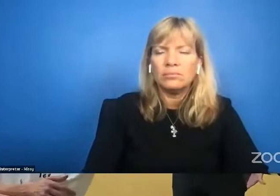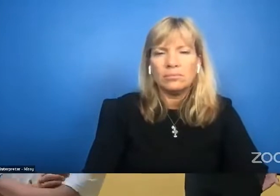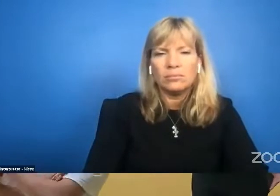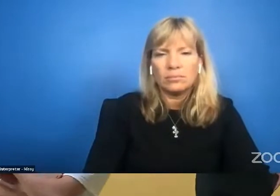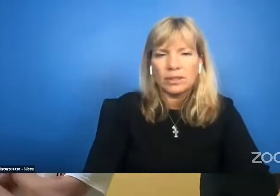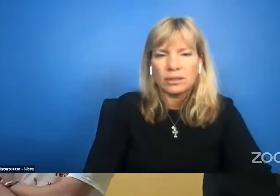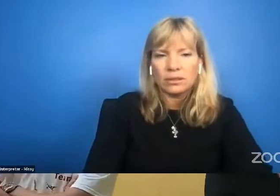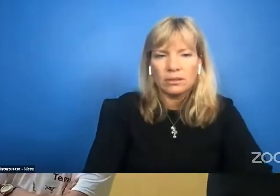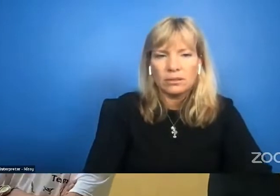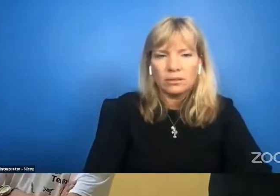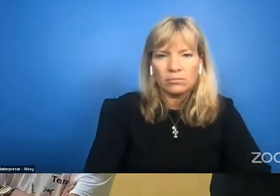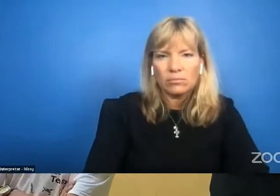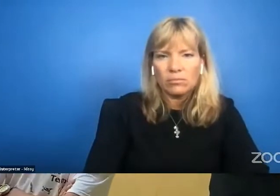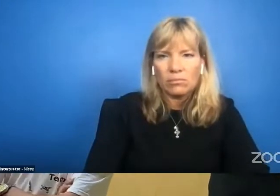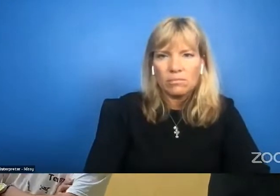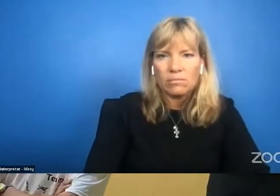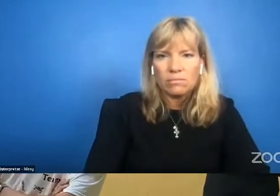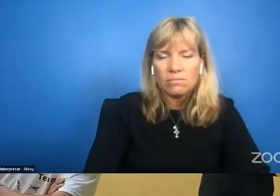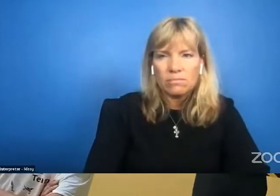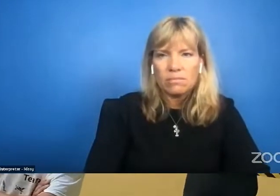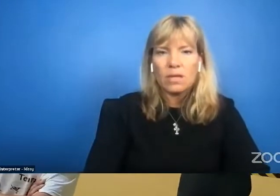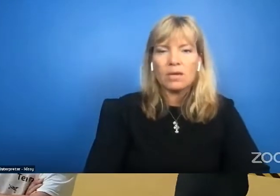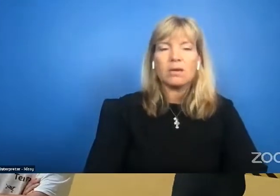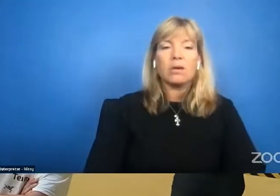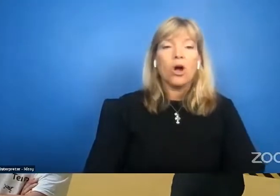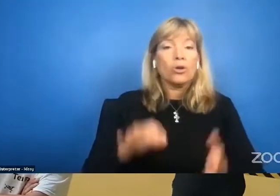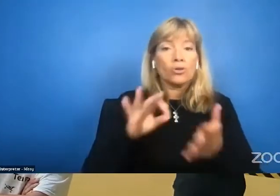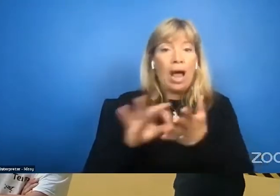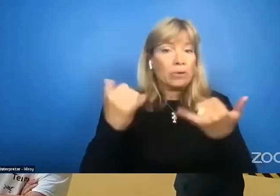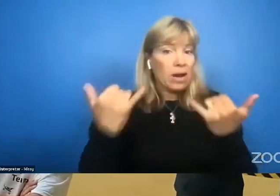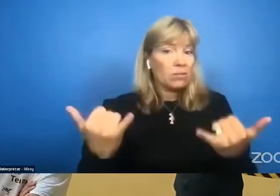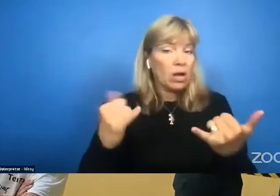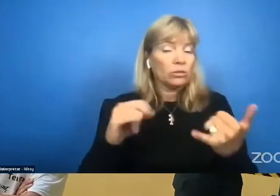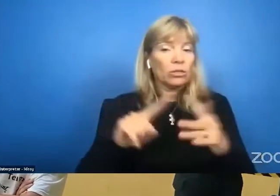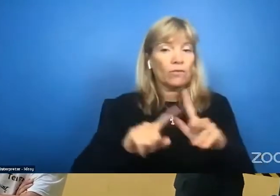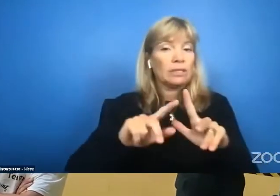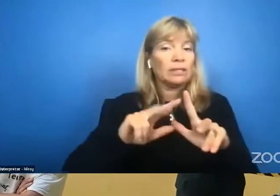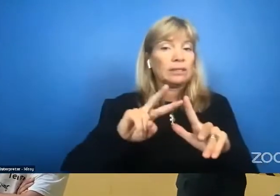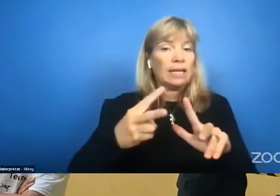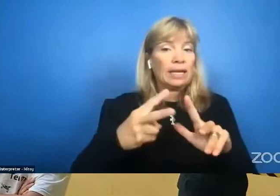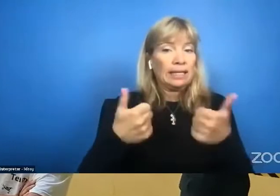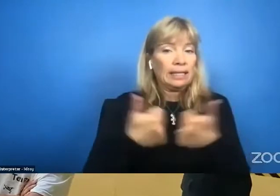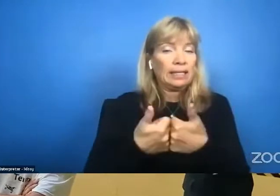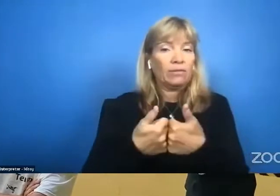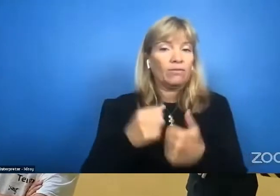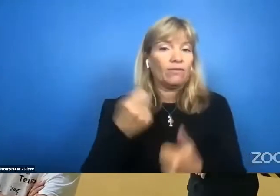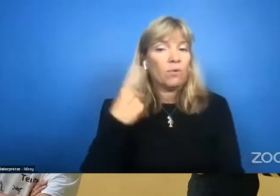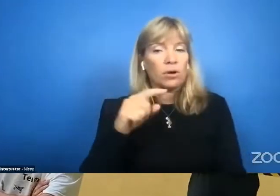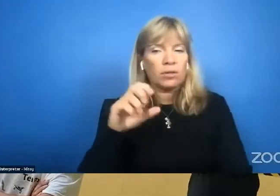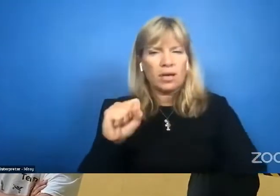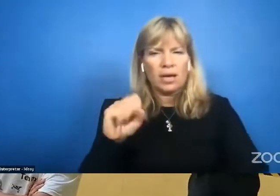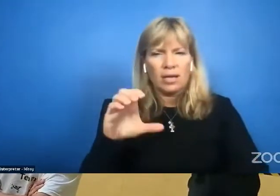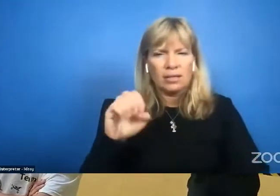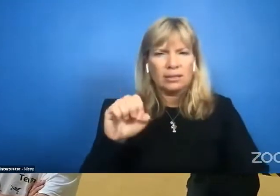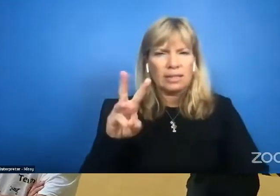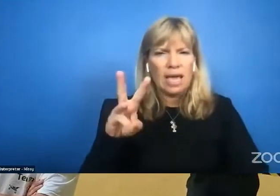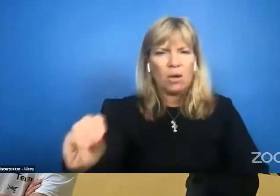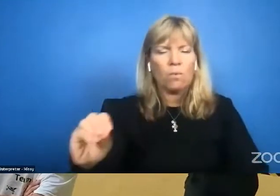So the countdown is on for Heat 2 of the Skevo team from Winter Tour here